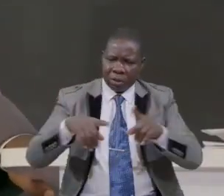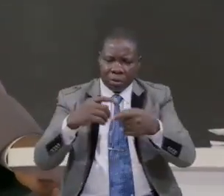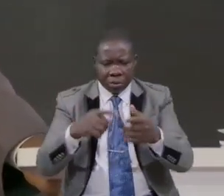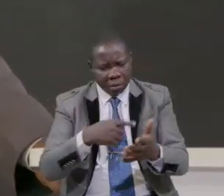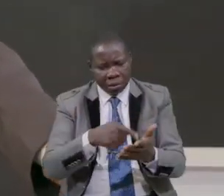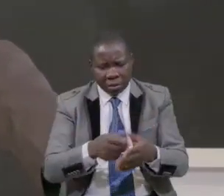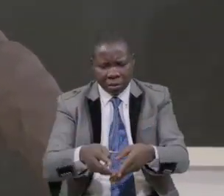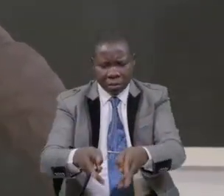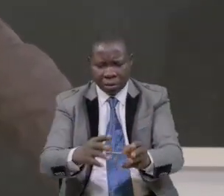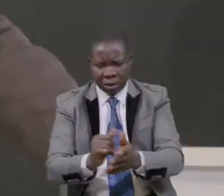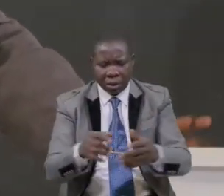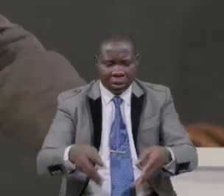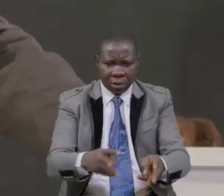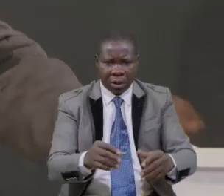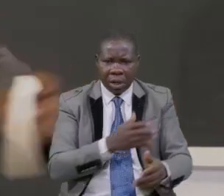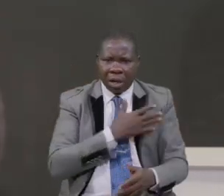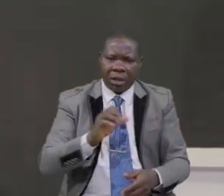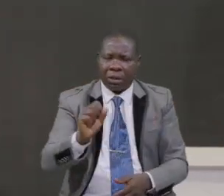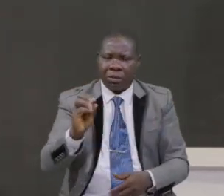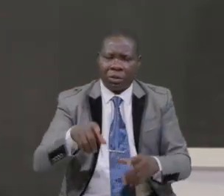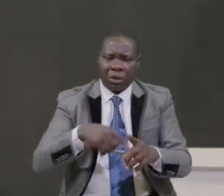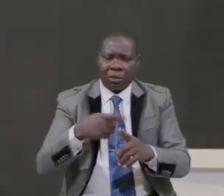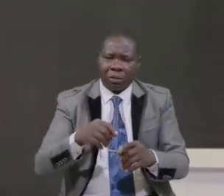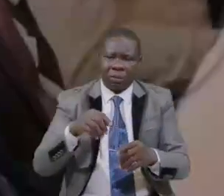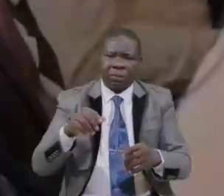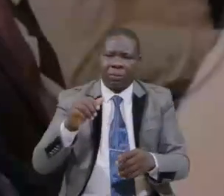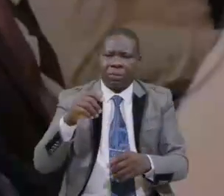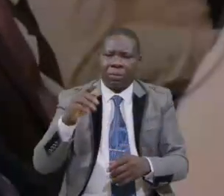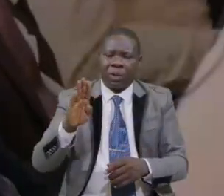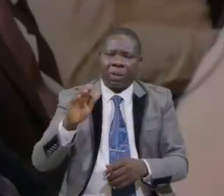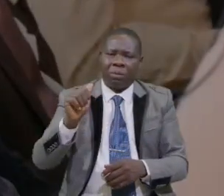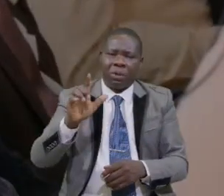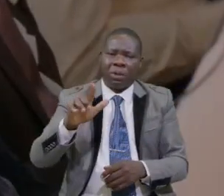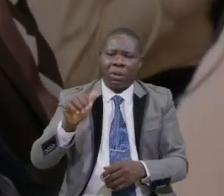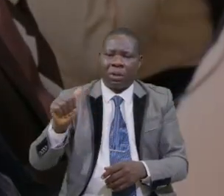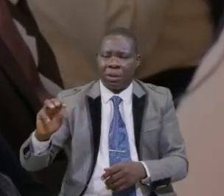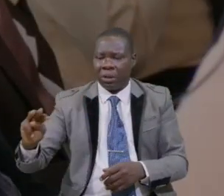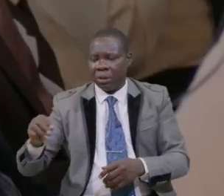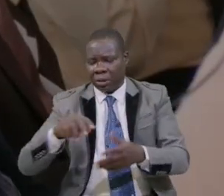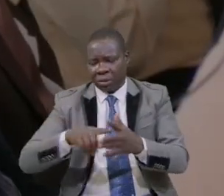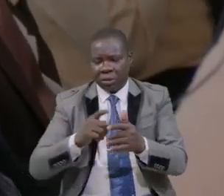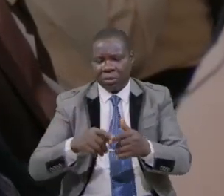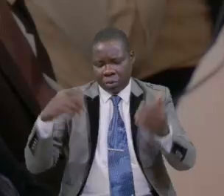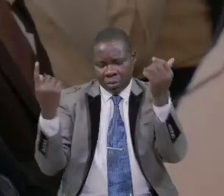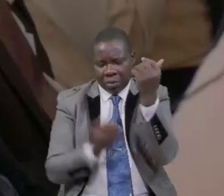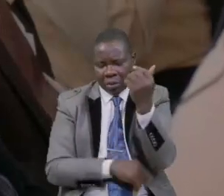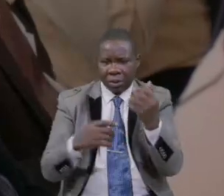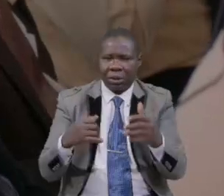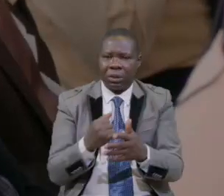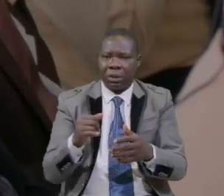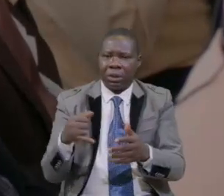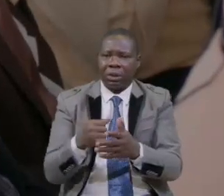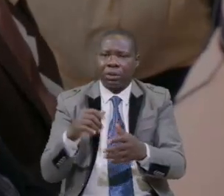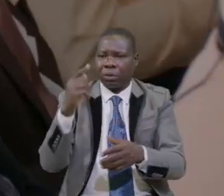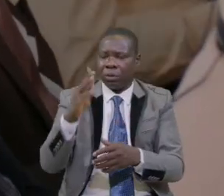so when Balaam now began to strike the ass, God opened the mouth of the ass